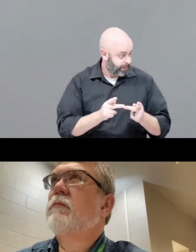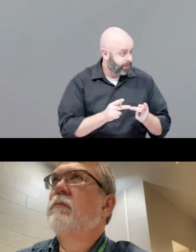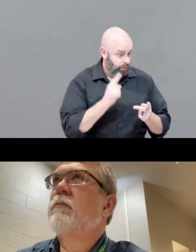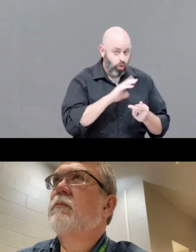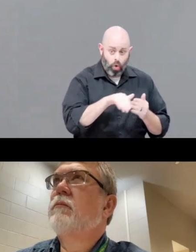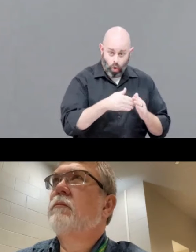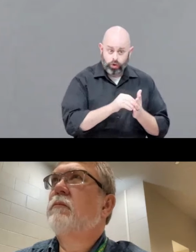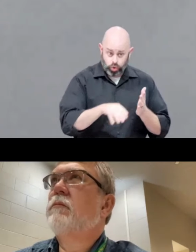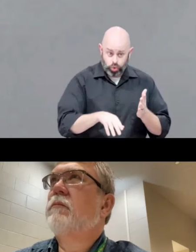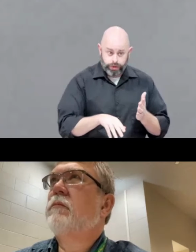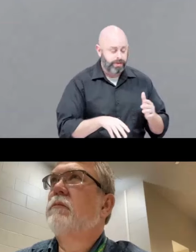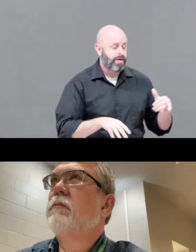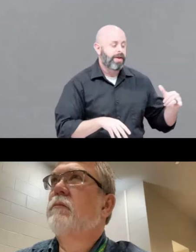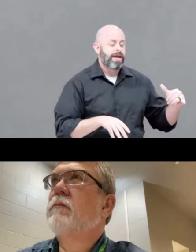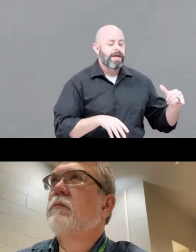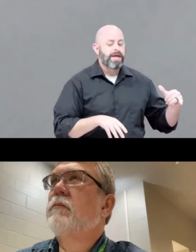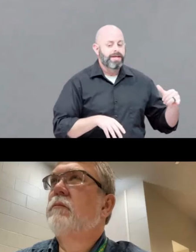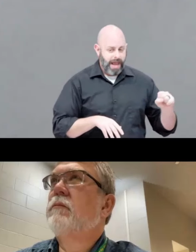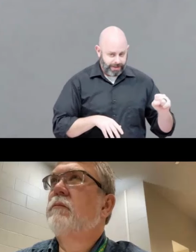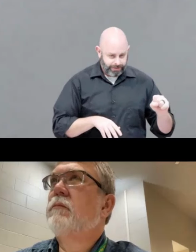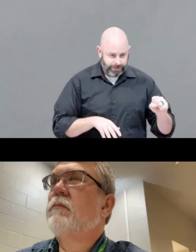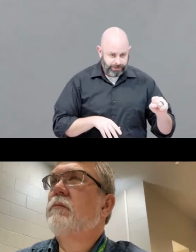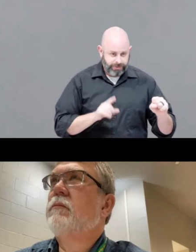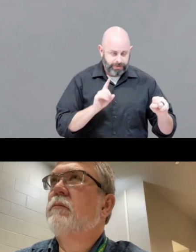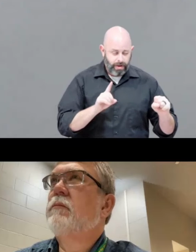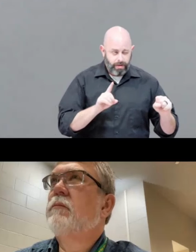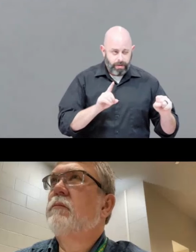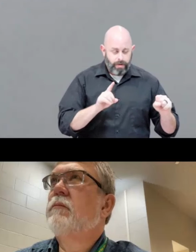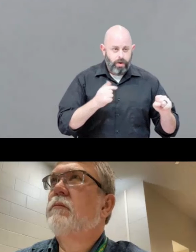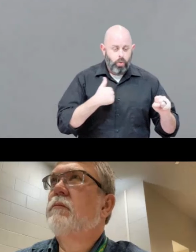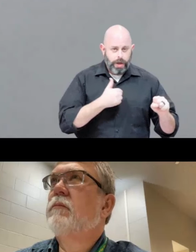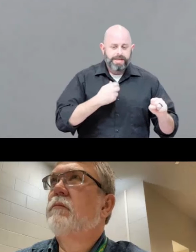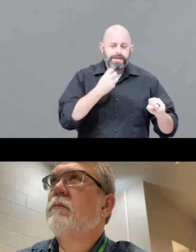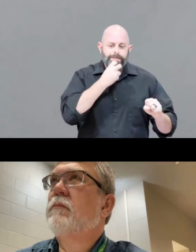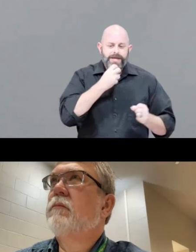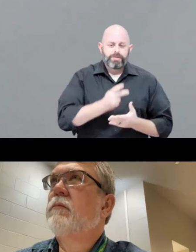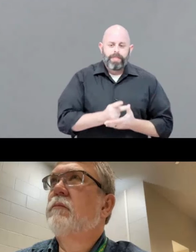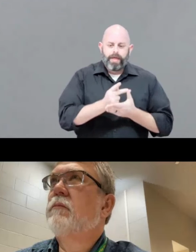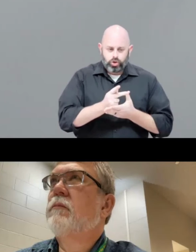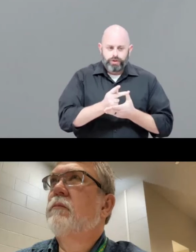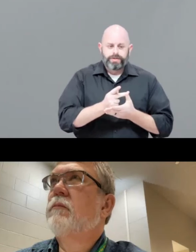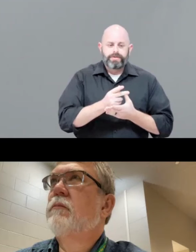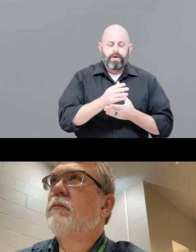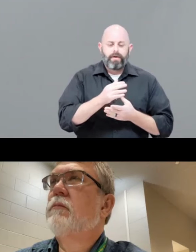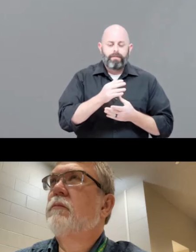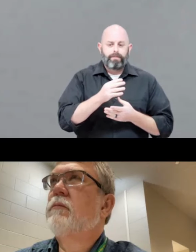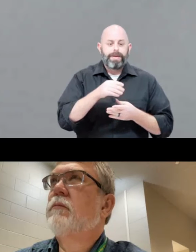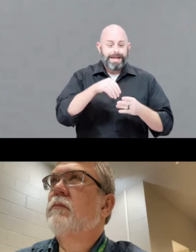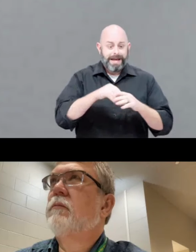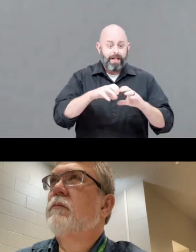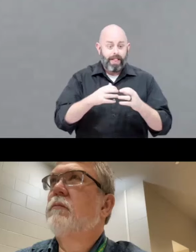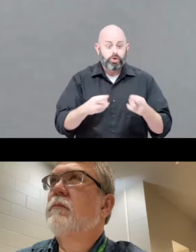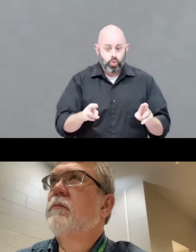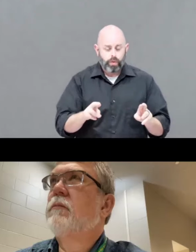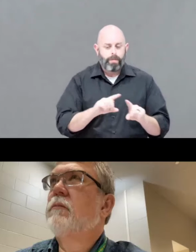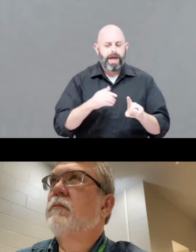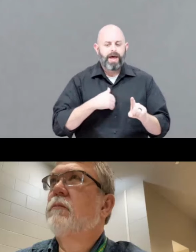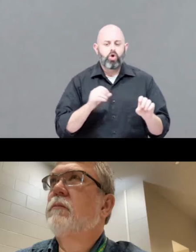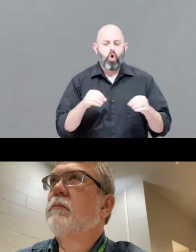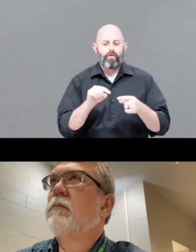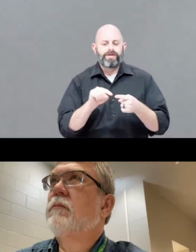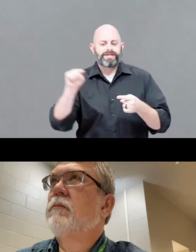students. Yes, we are, we had our speech pathologist in a classroom, but we had an office down the